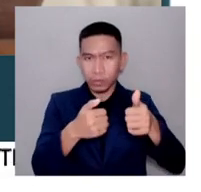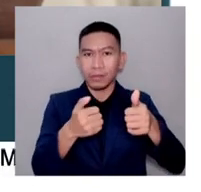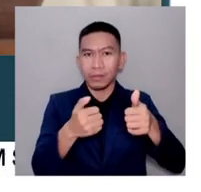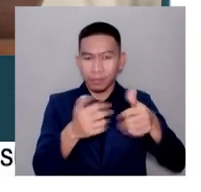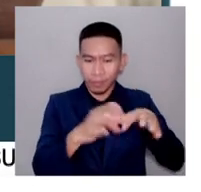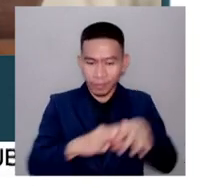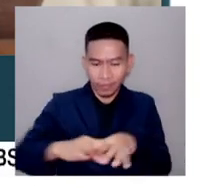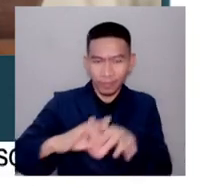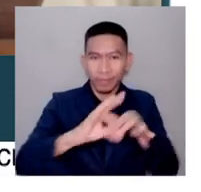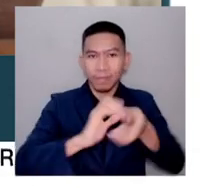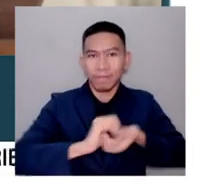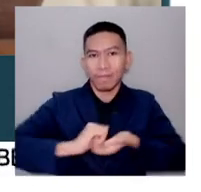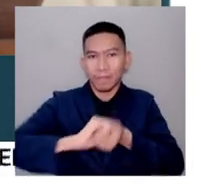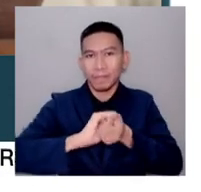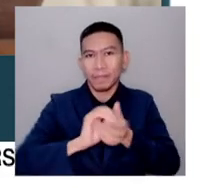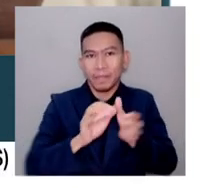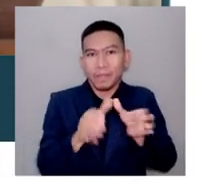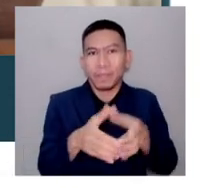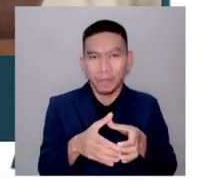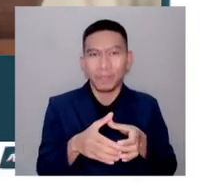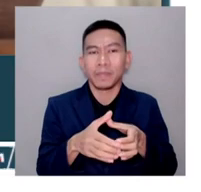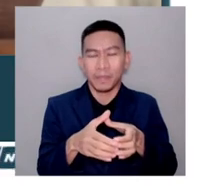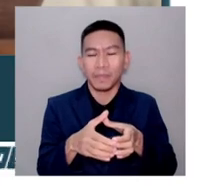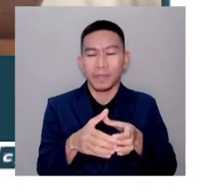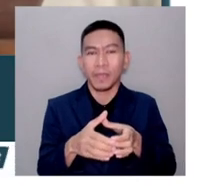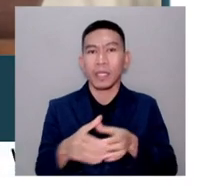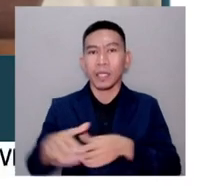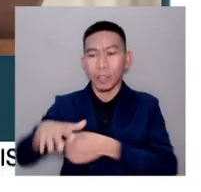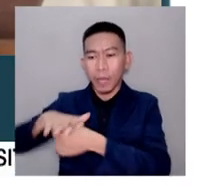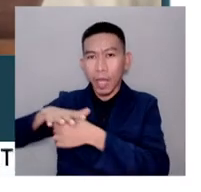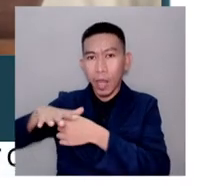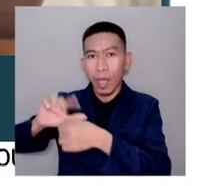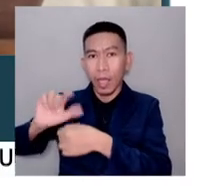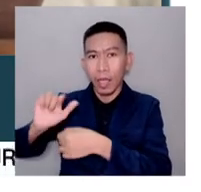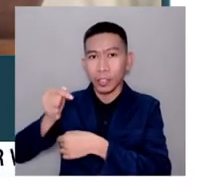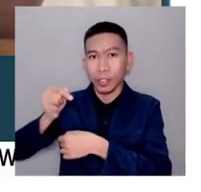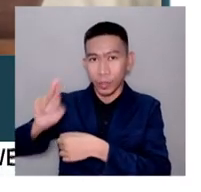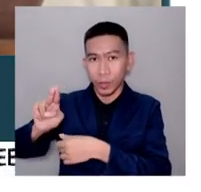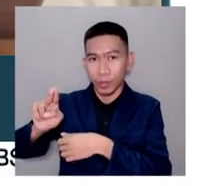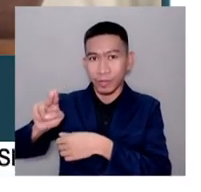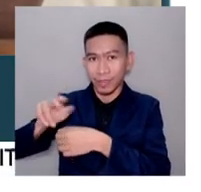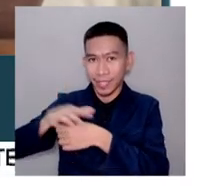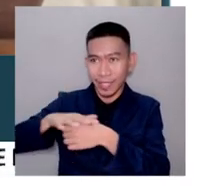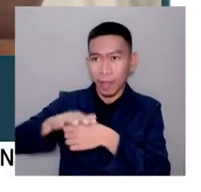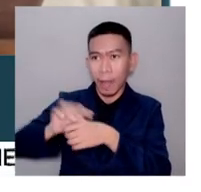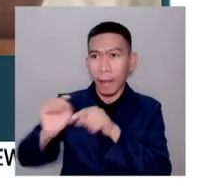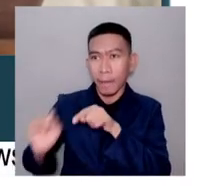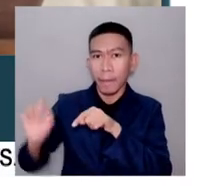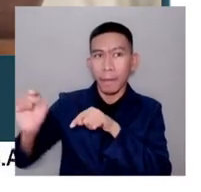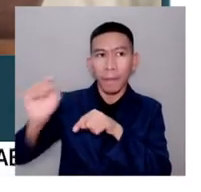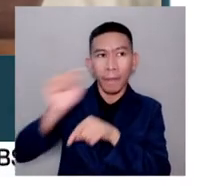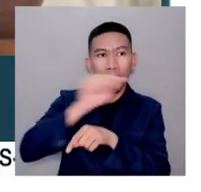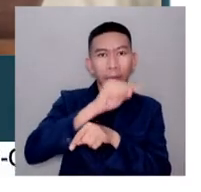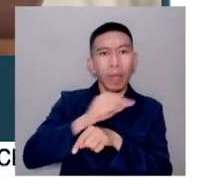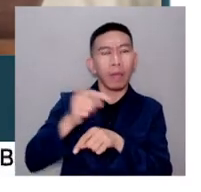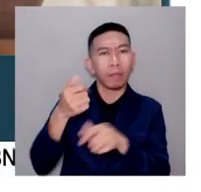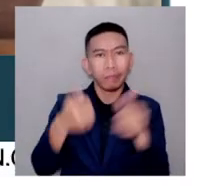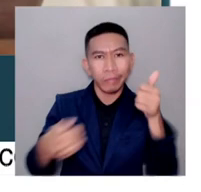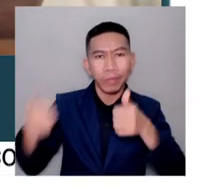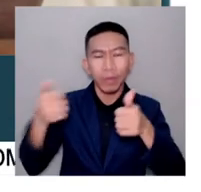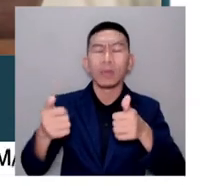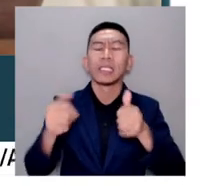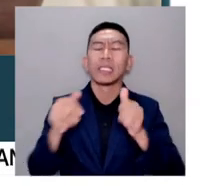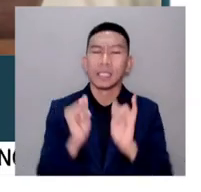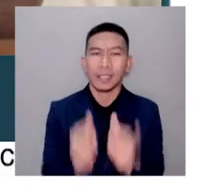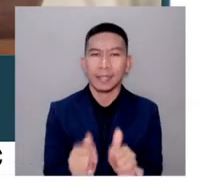lokal pa lang, Carmina, ang daming mga local government officials na gusto pa rin trabahuin itong